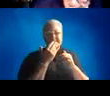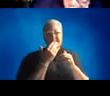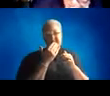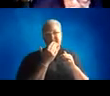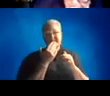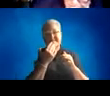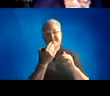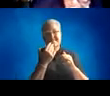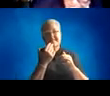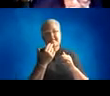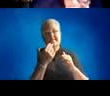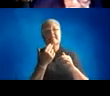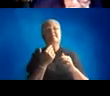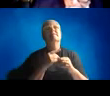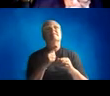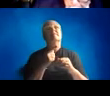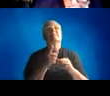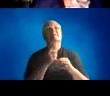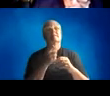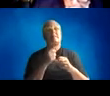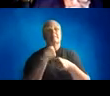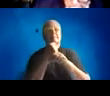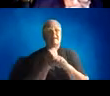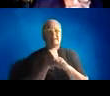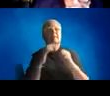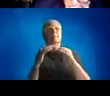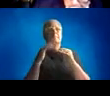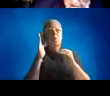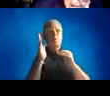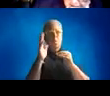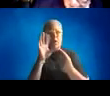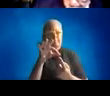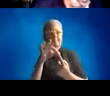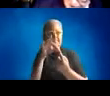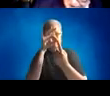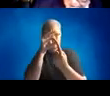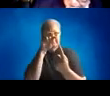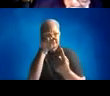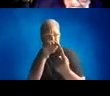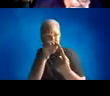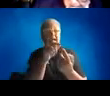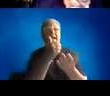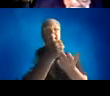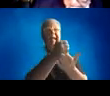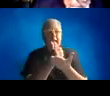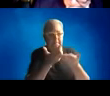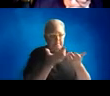Okay. It makes the questions more specific, which allows more data to be gathered for disabled people.